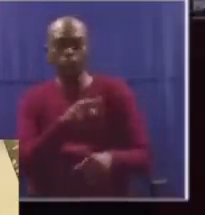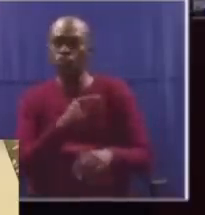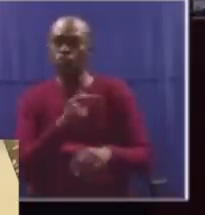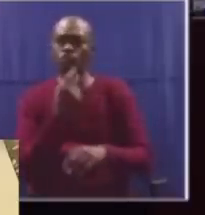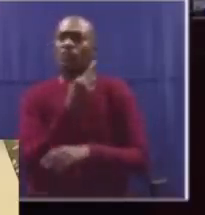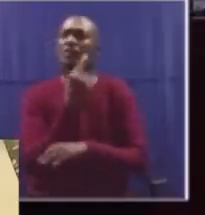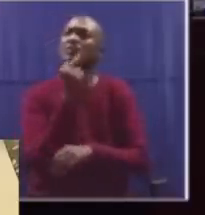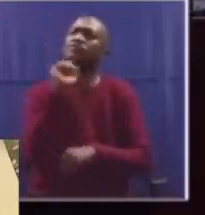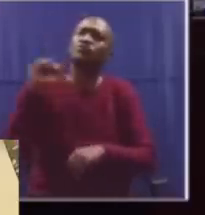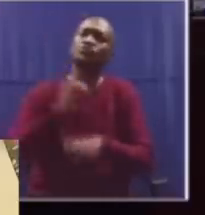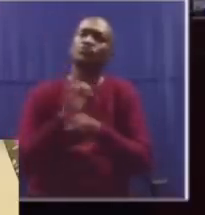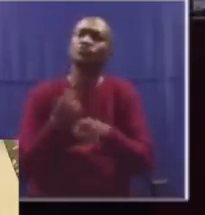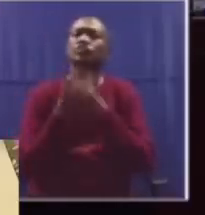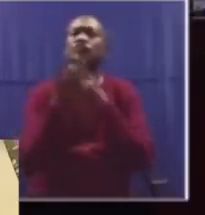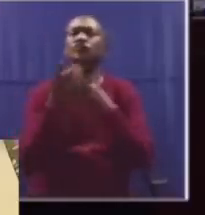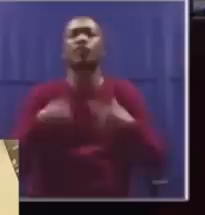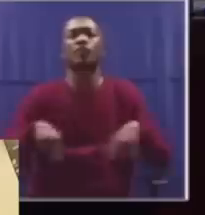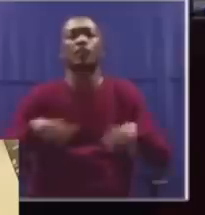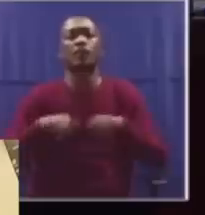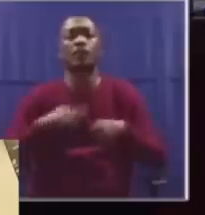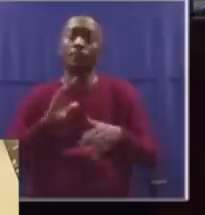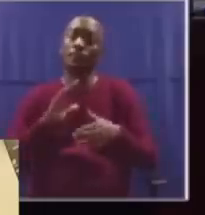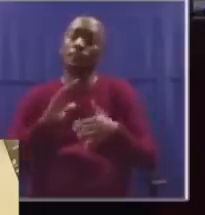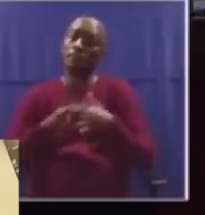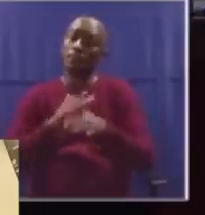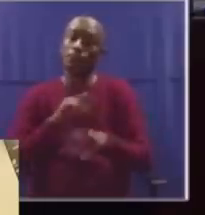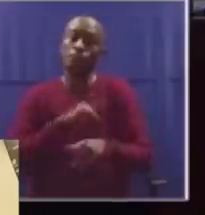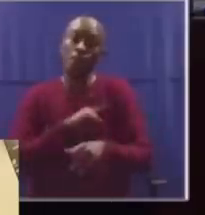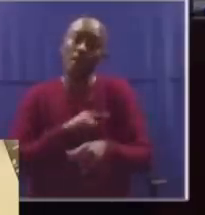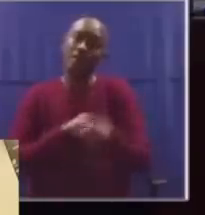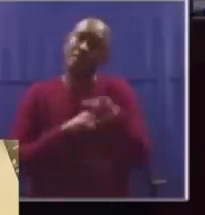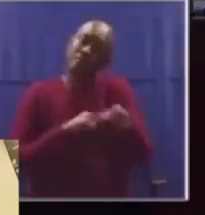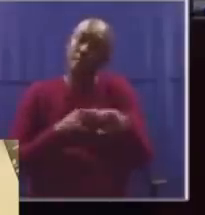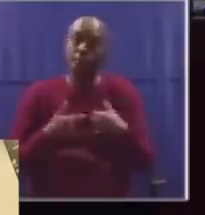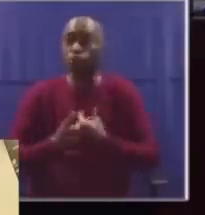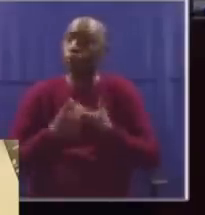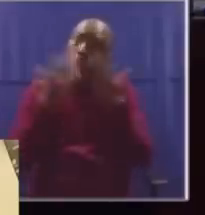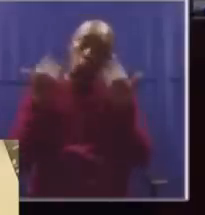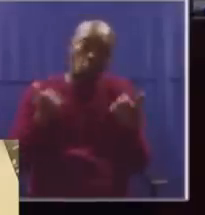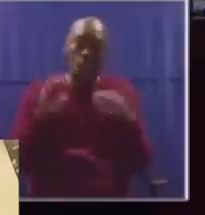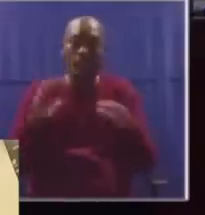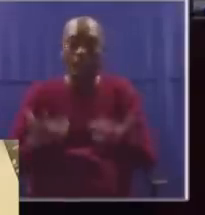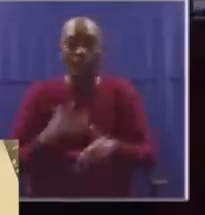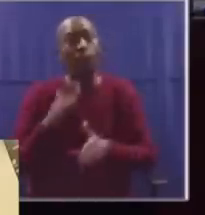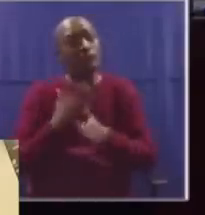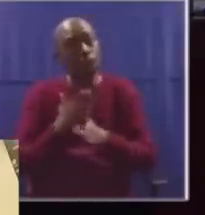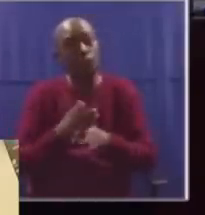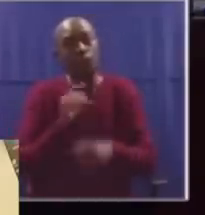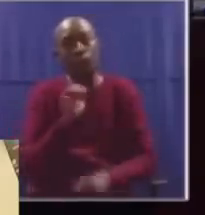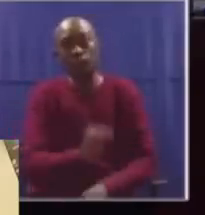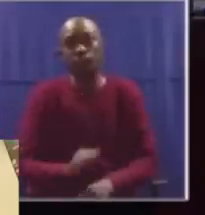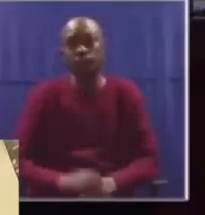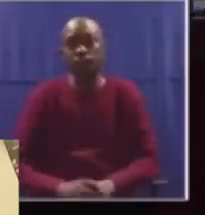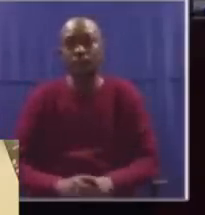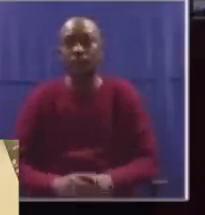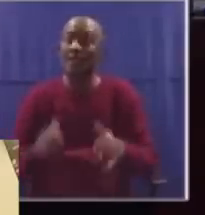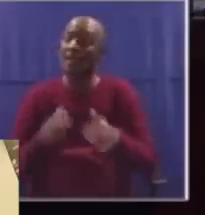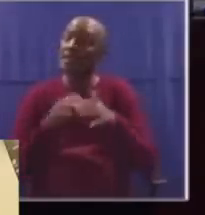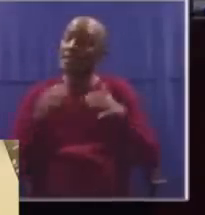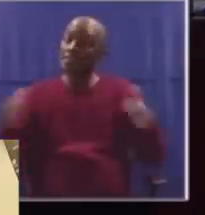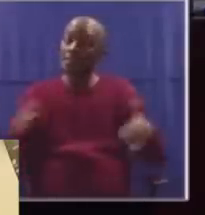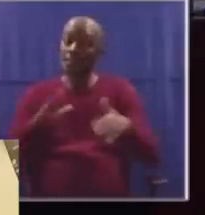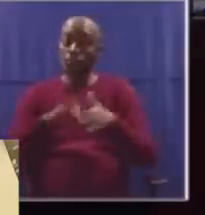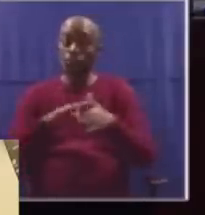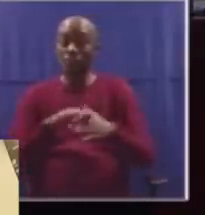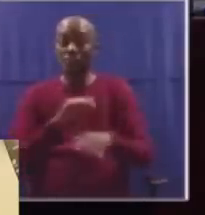inform us, possibly because you don't know, but possibly the biggest reason why the